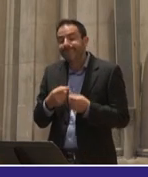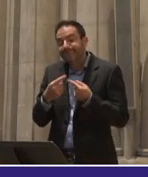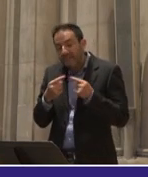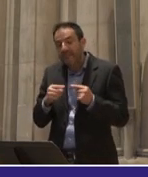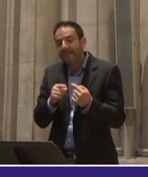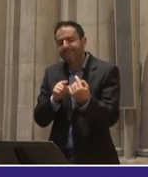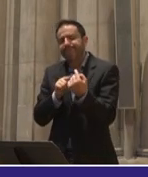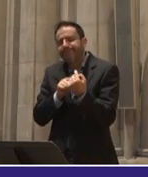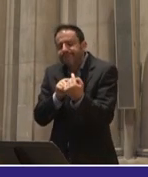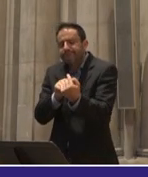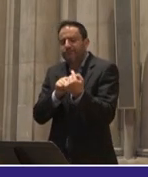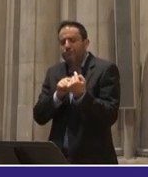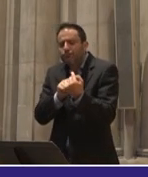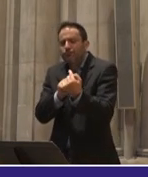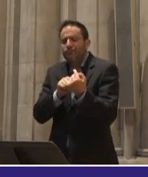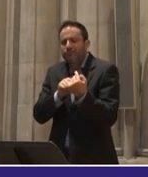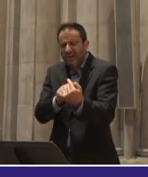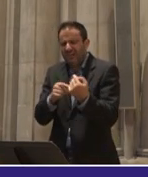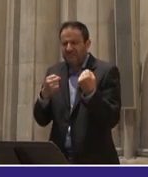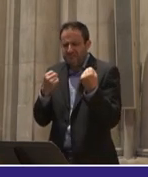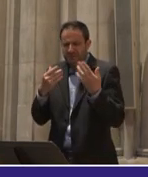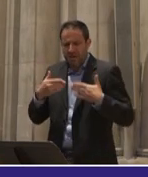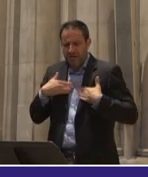is common for many in young adulthood,